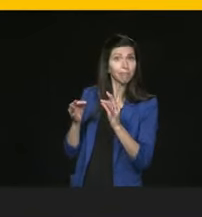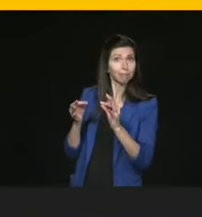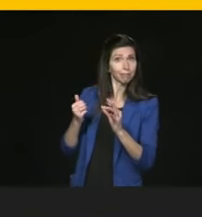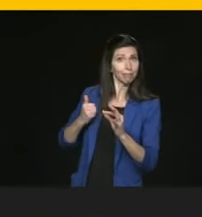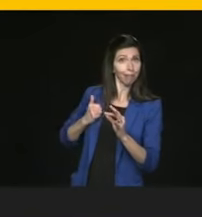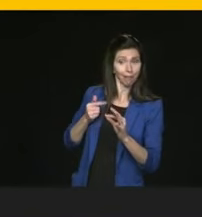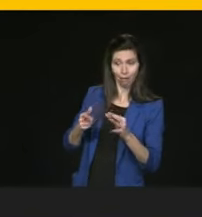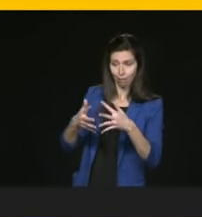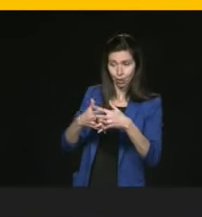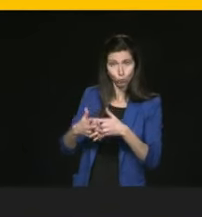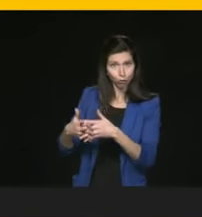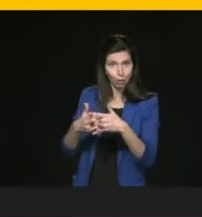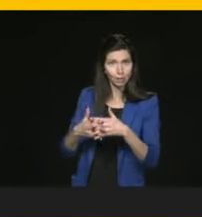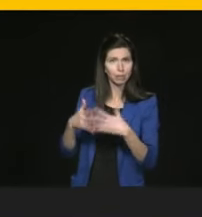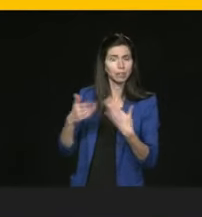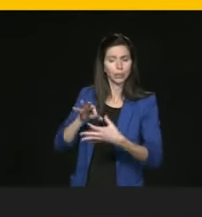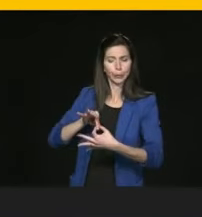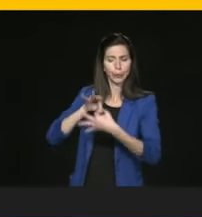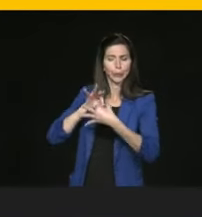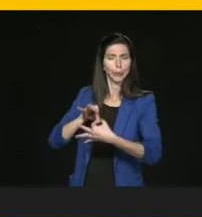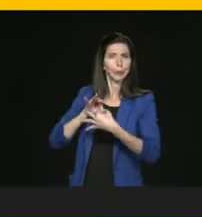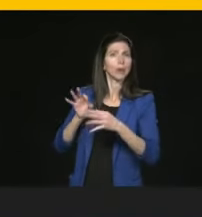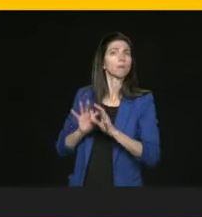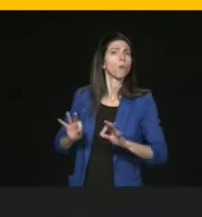this context and in all contexts.